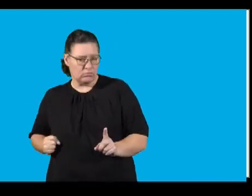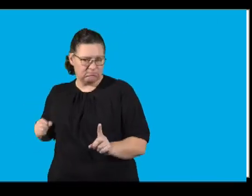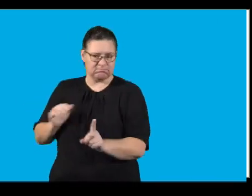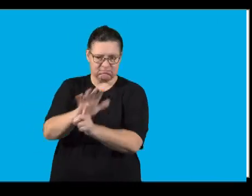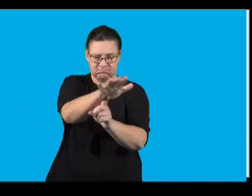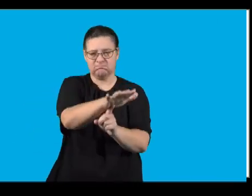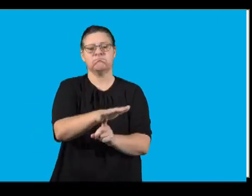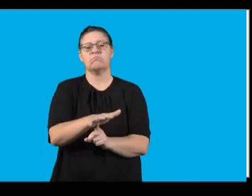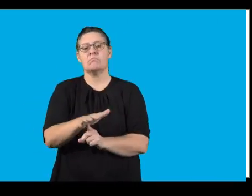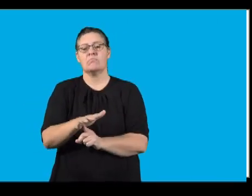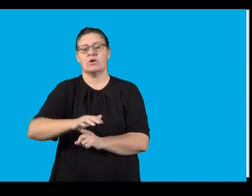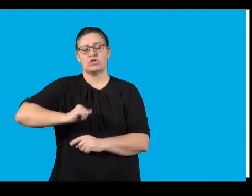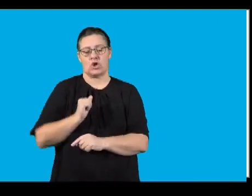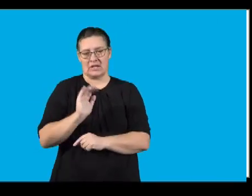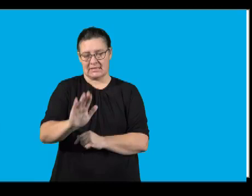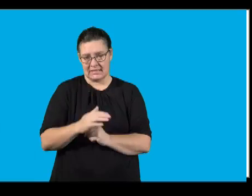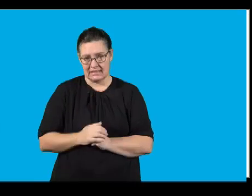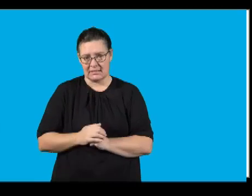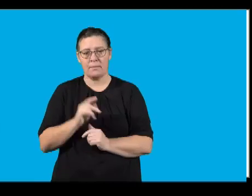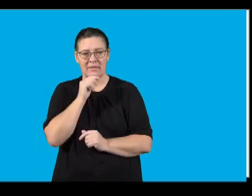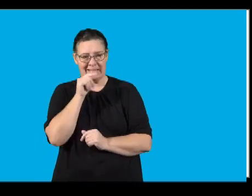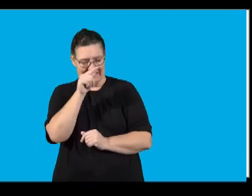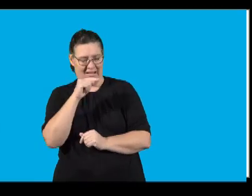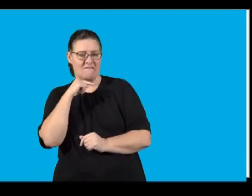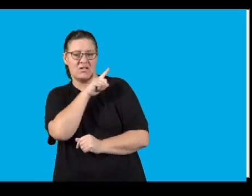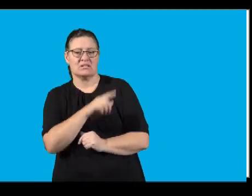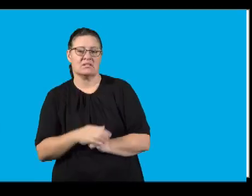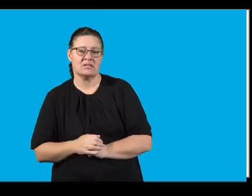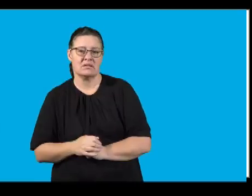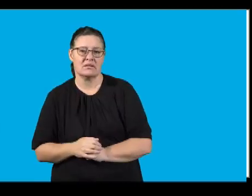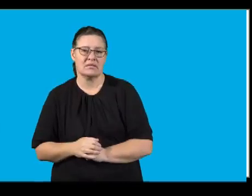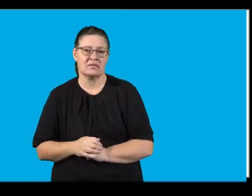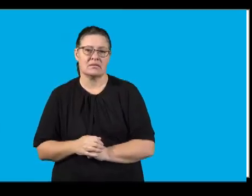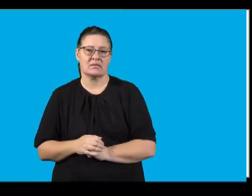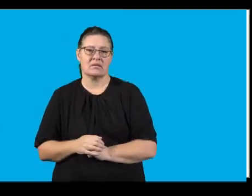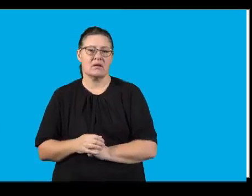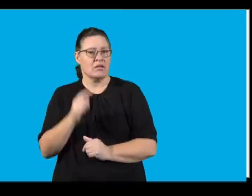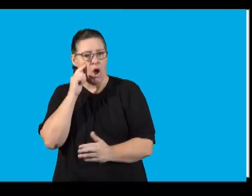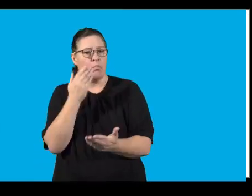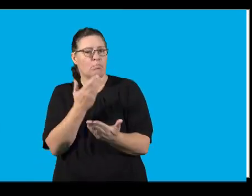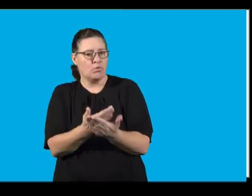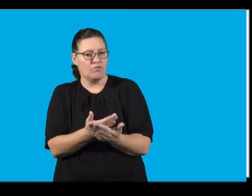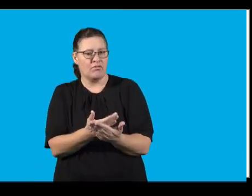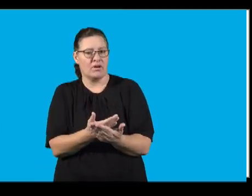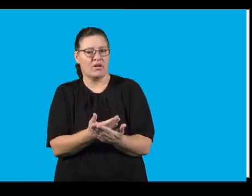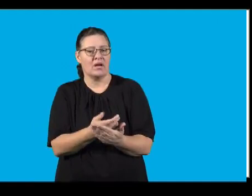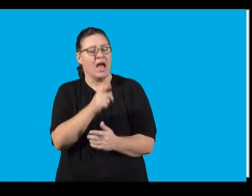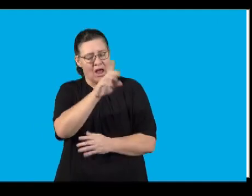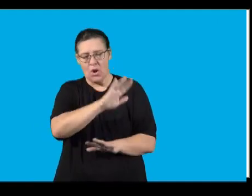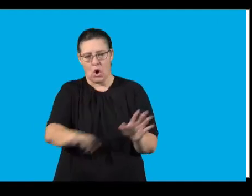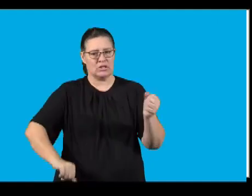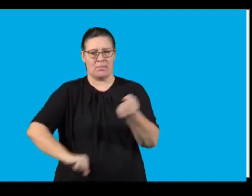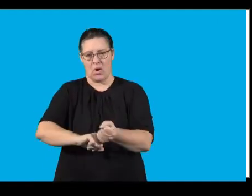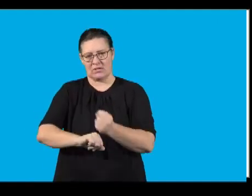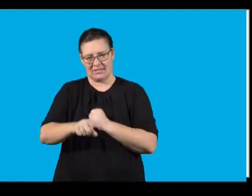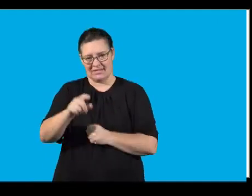which means this statement is going to be false, proven by the evidence that you have found in